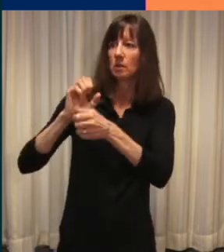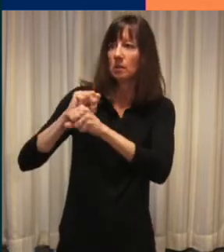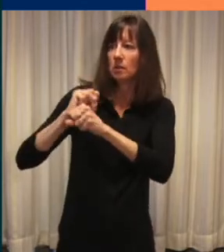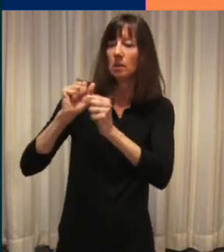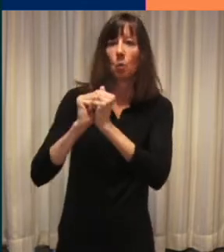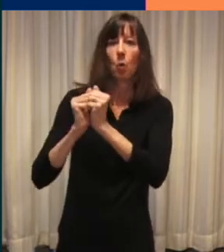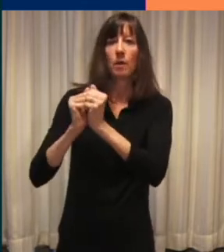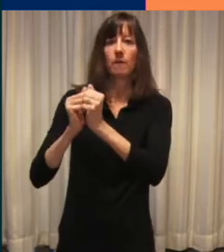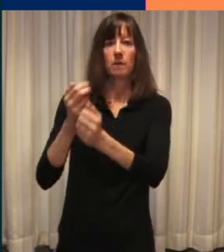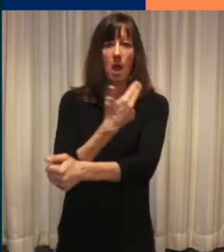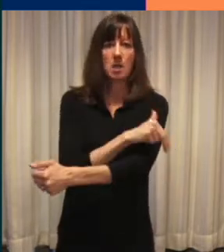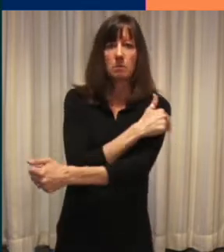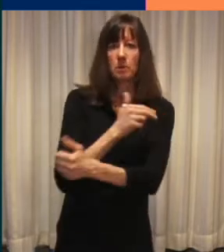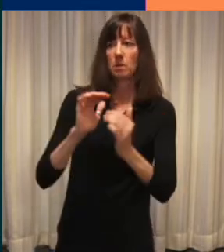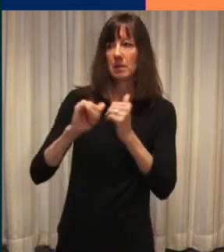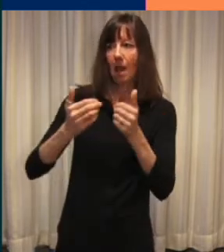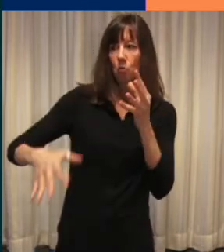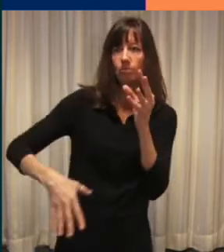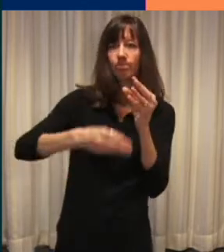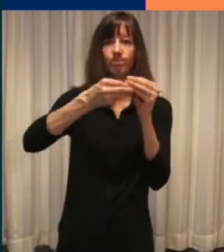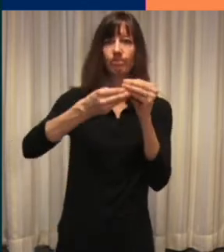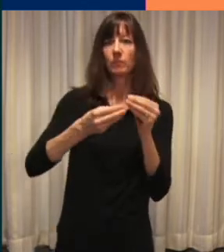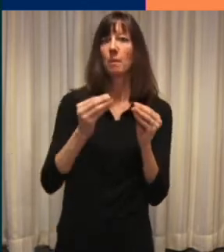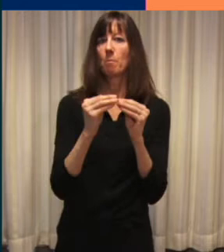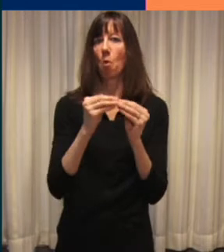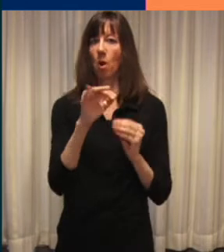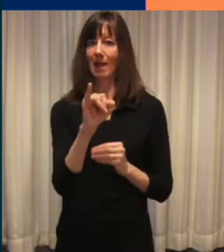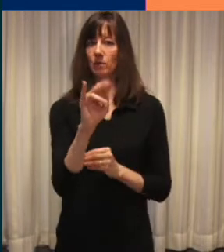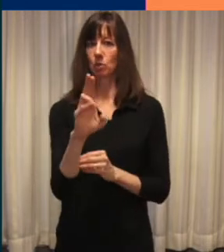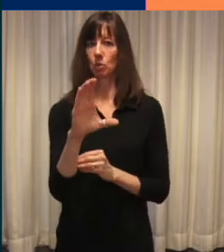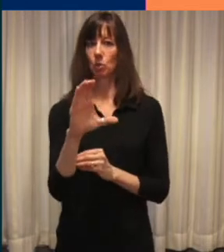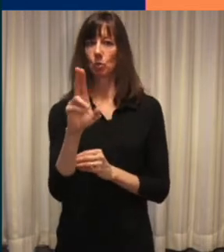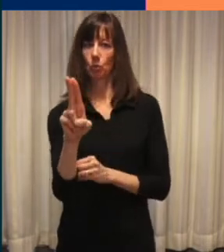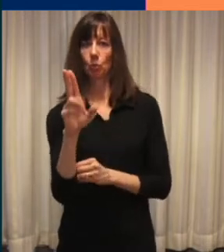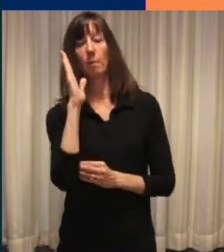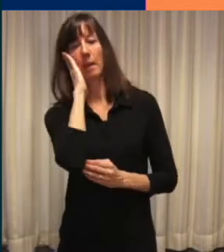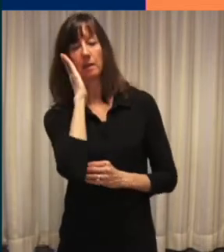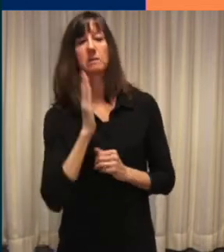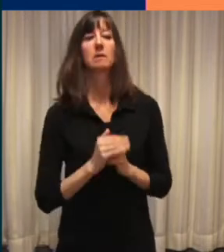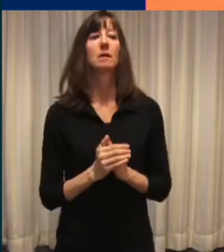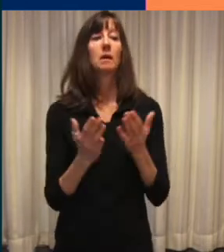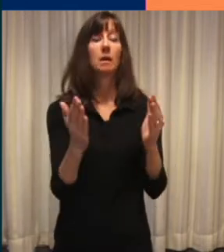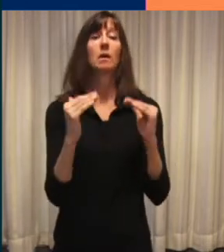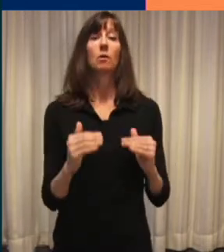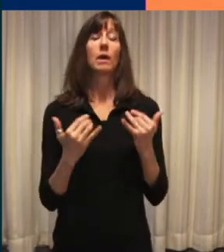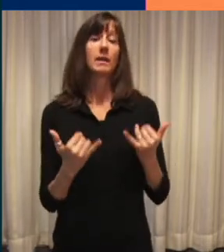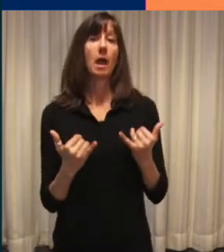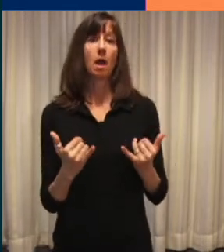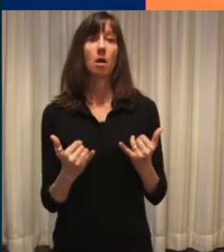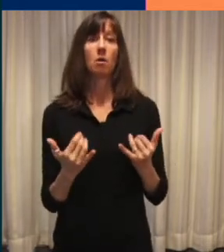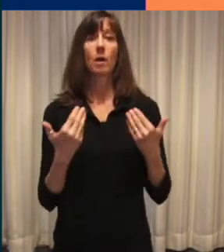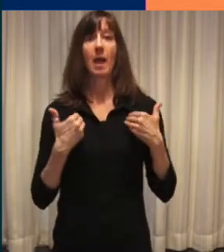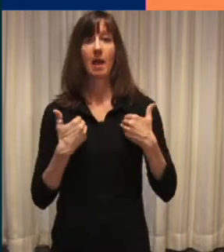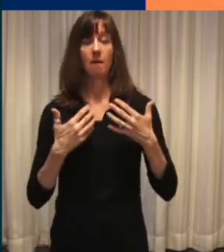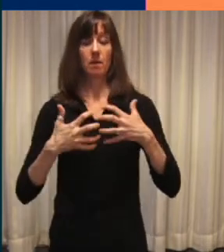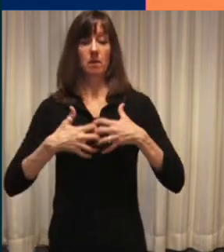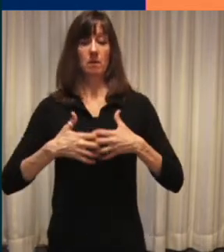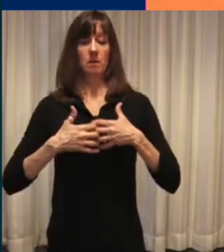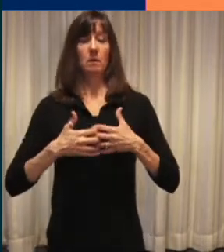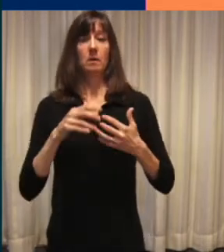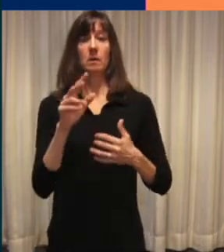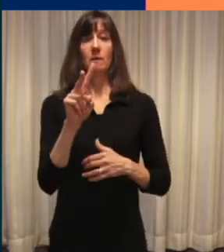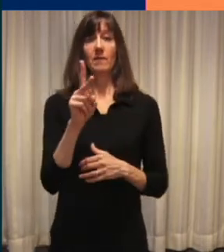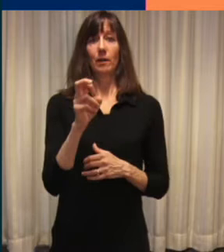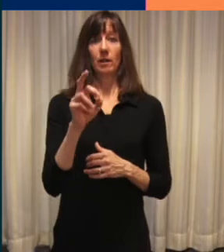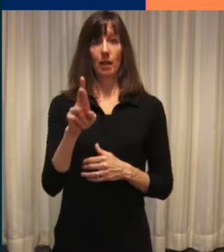And then last, on ventilators, which we know are at a premium. Currently, we have 8 COVID-19 patients on ventilators. that